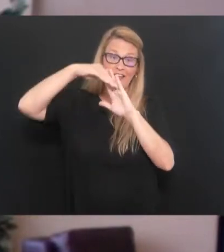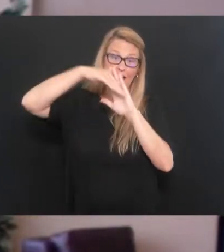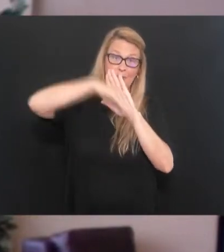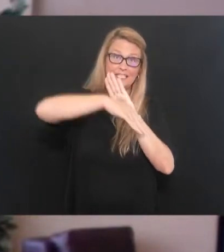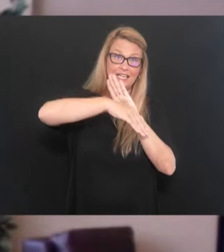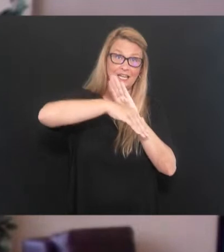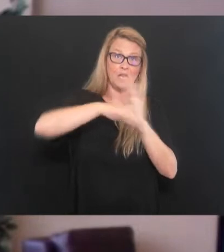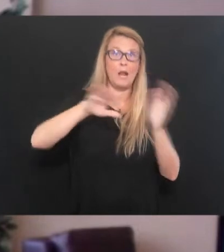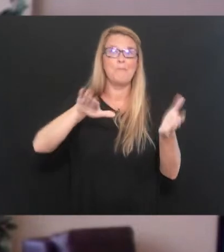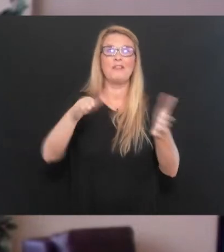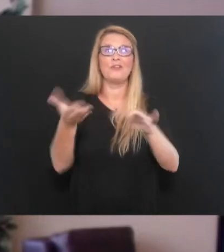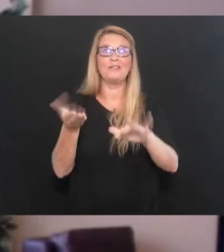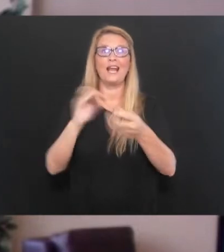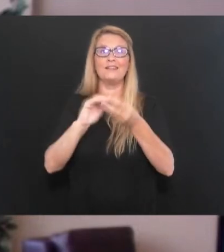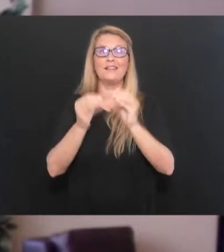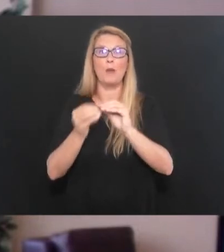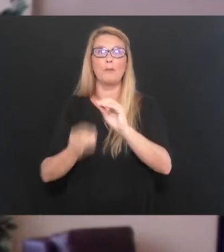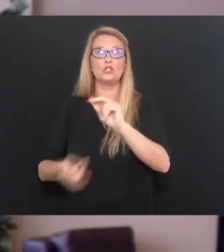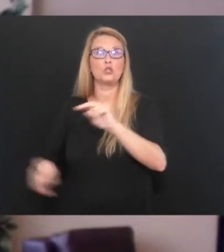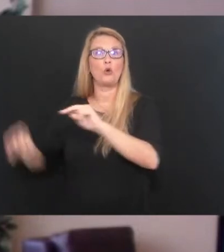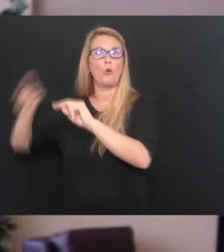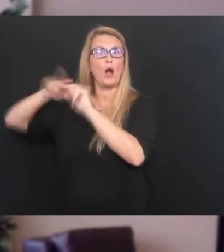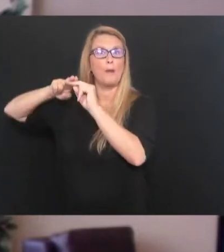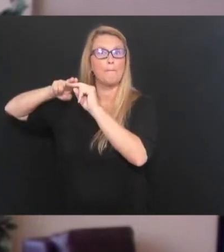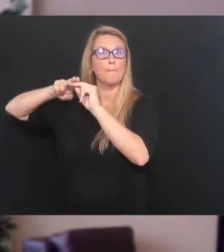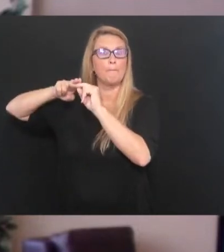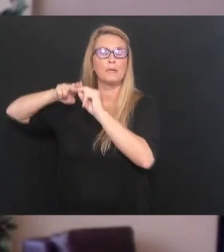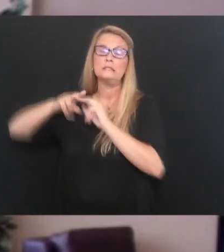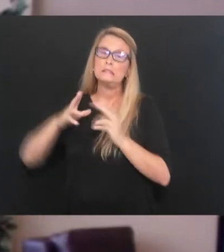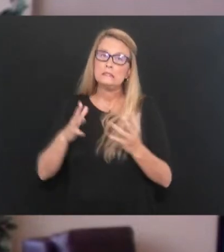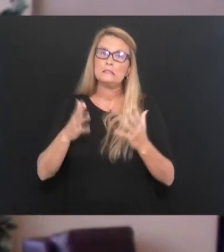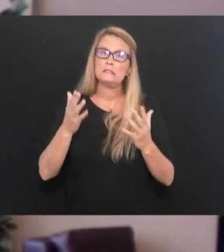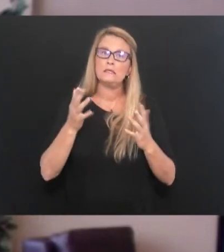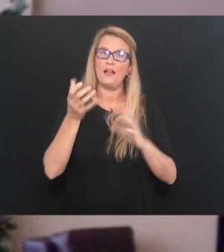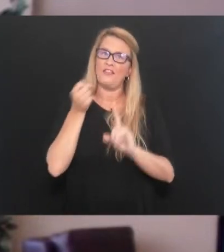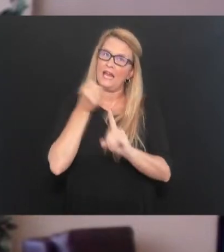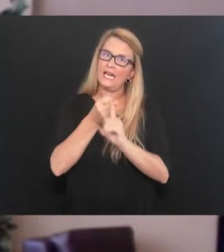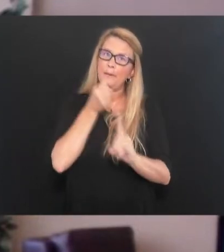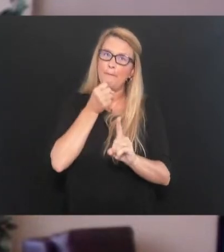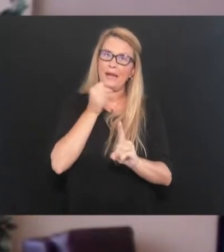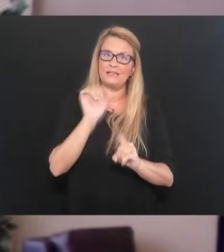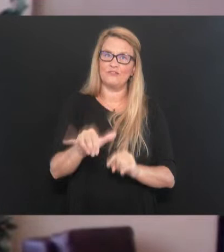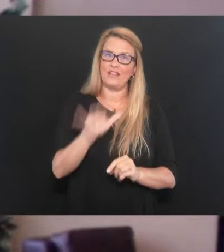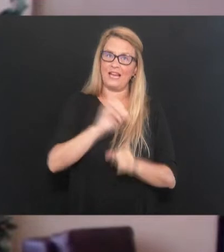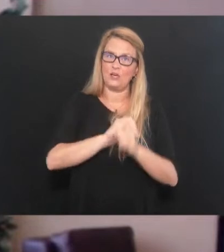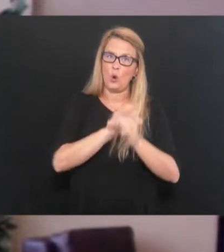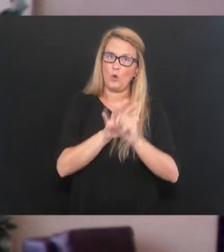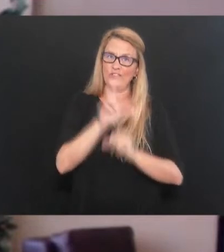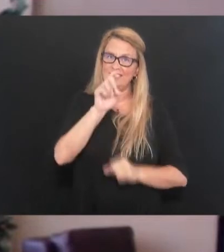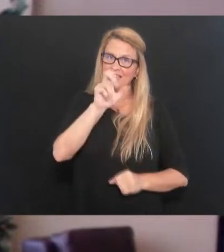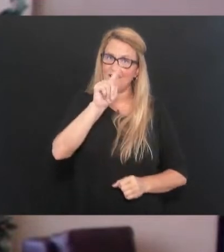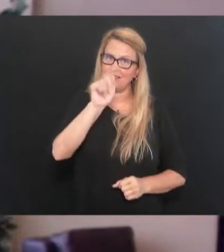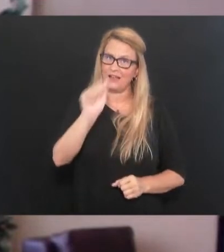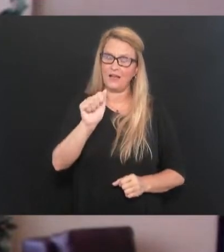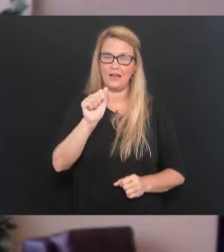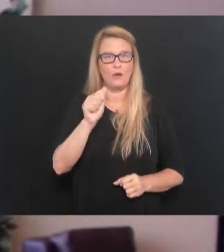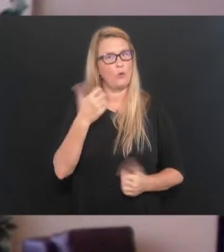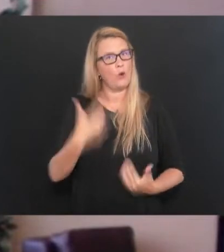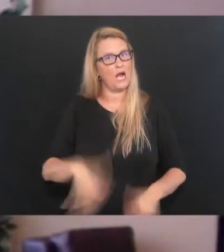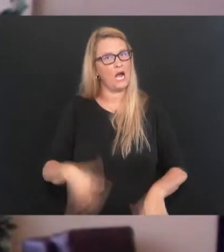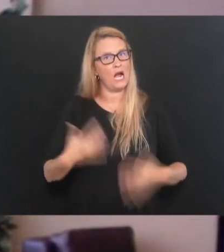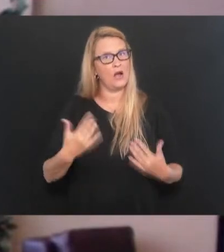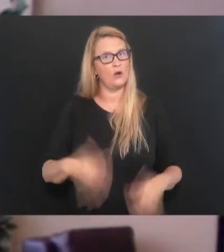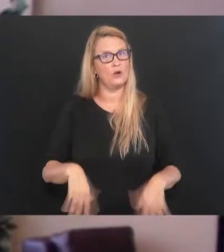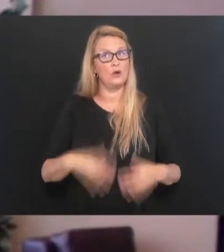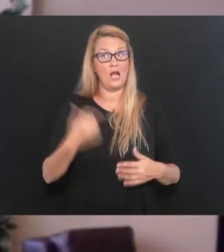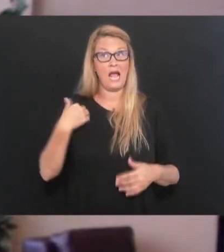death rates rise. So we know the impact of this variant is continuing to be felt, and we are seeing our slope